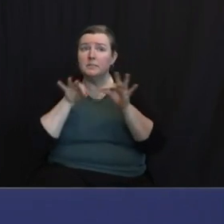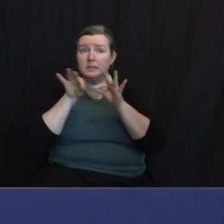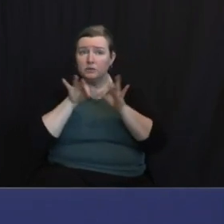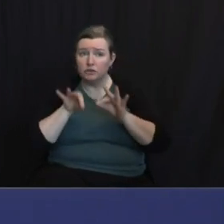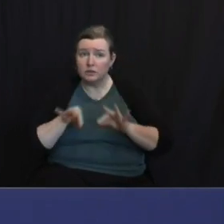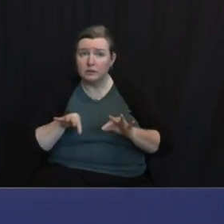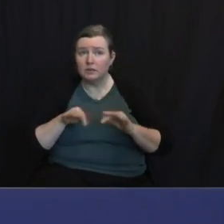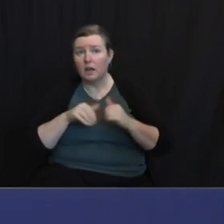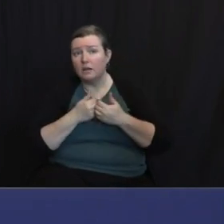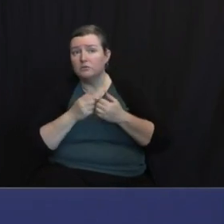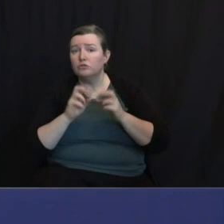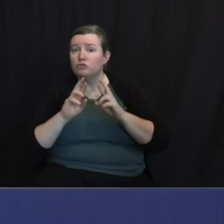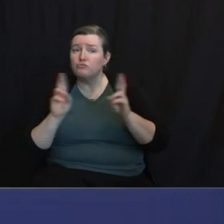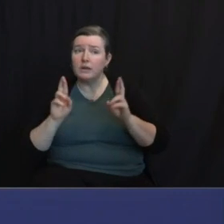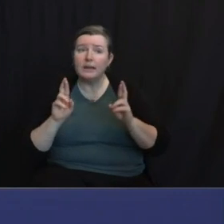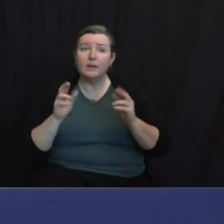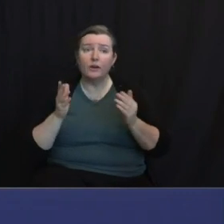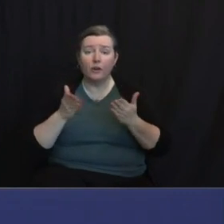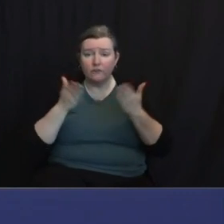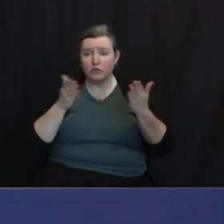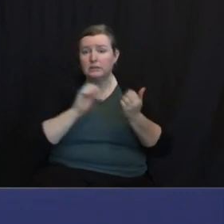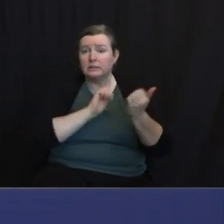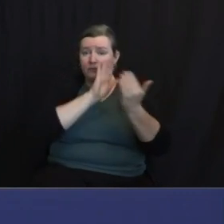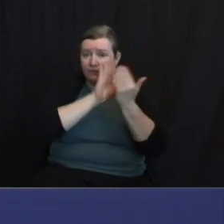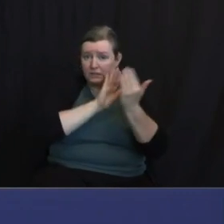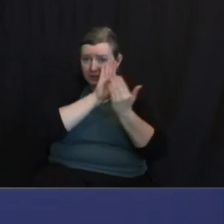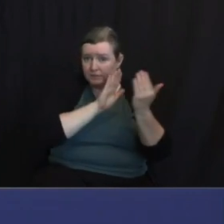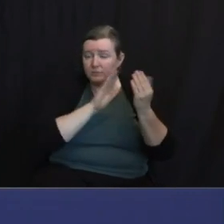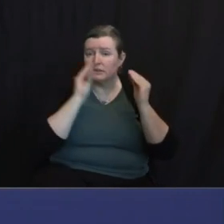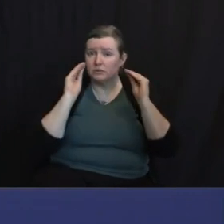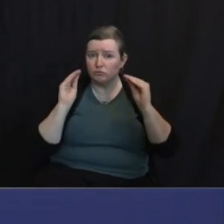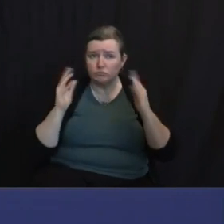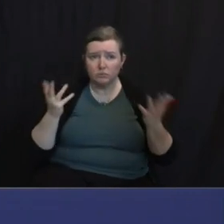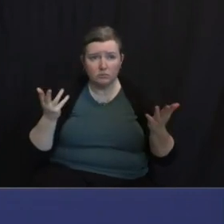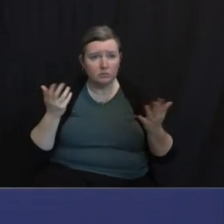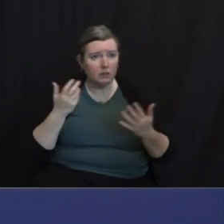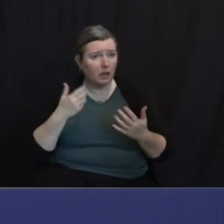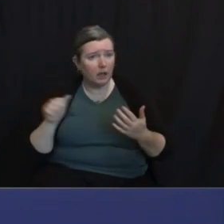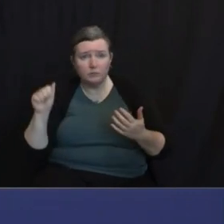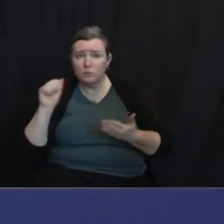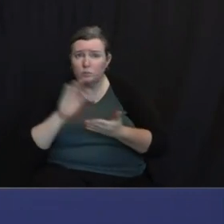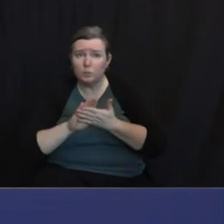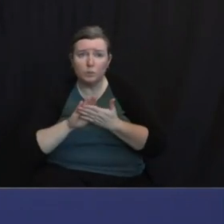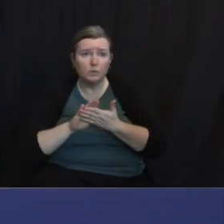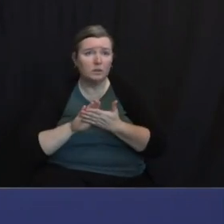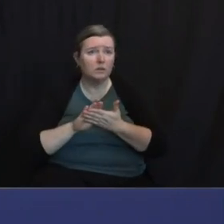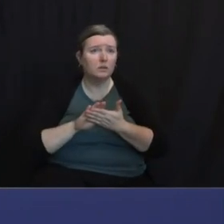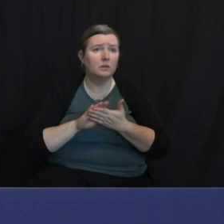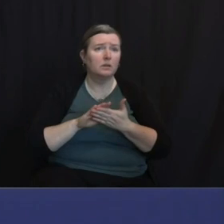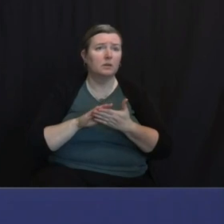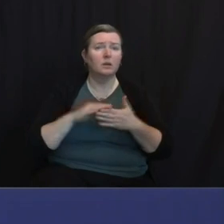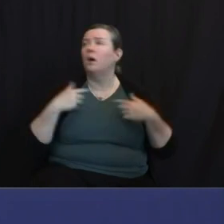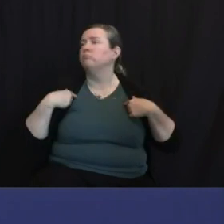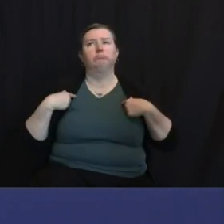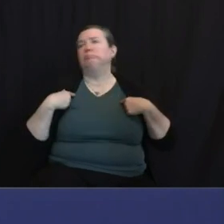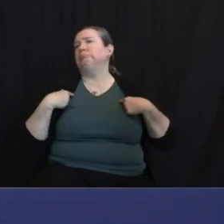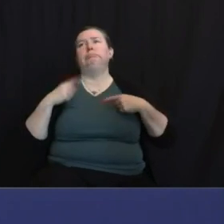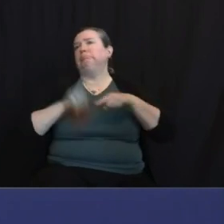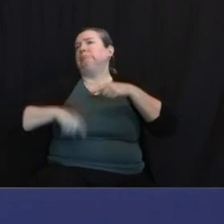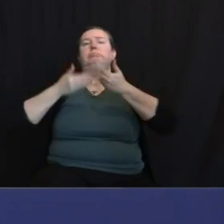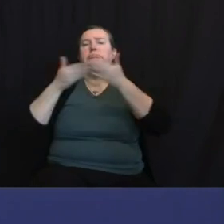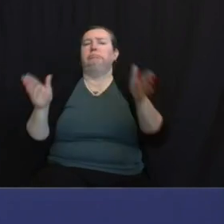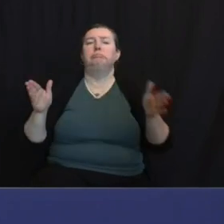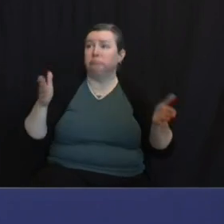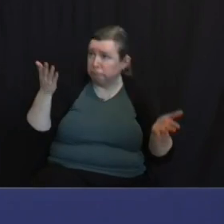instruction. Has any district this school year had a reason for not reopening and get rejected by the state? Is there any update on talks